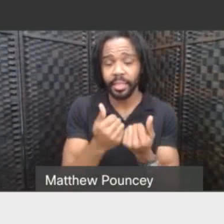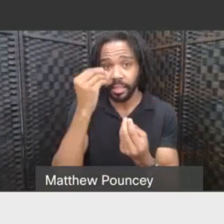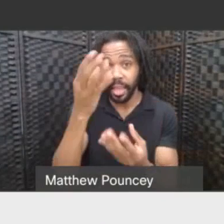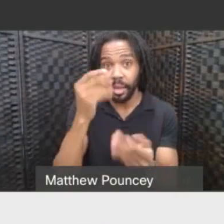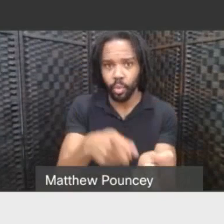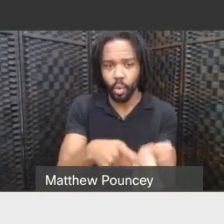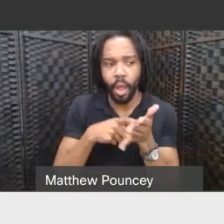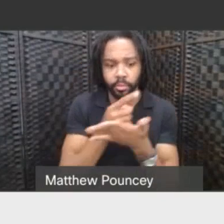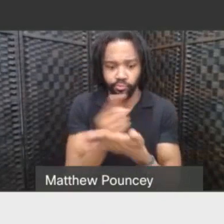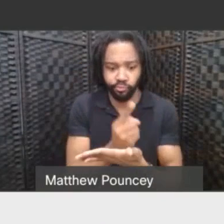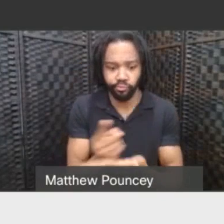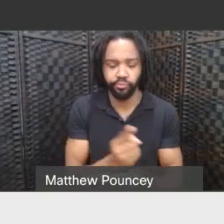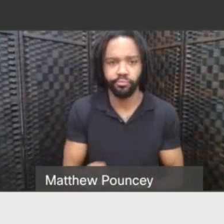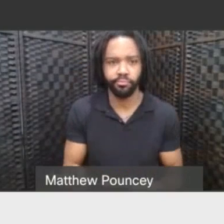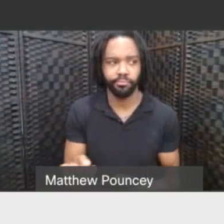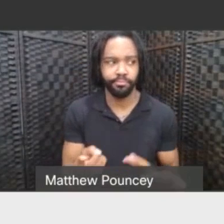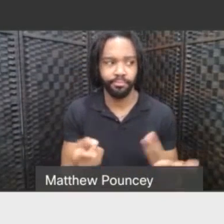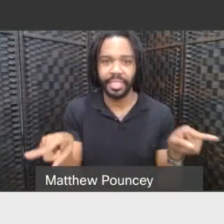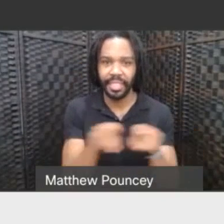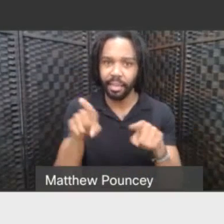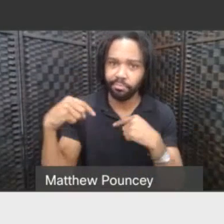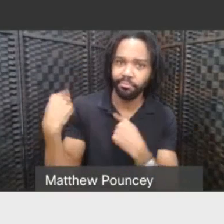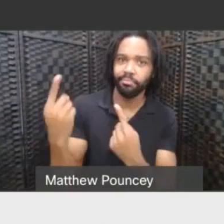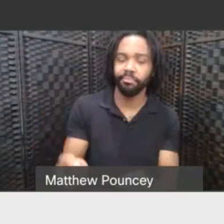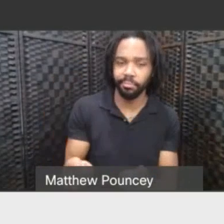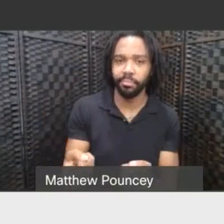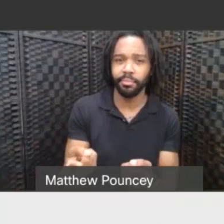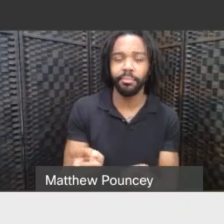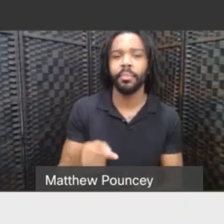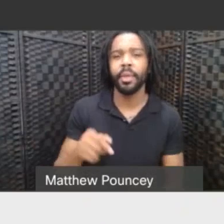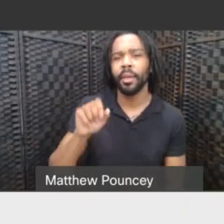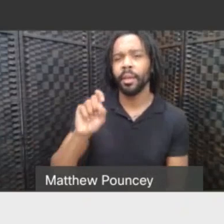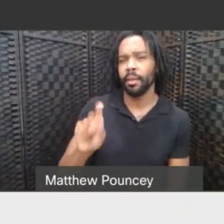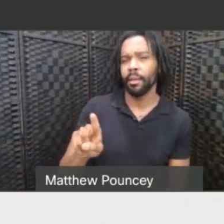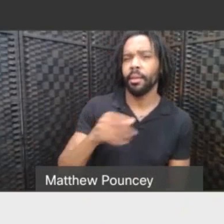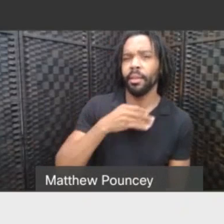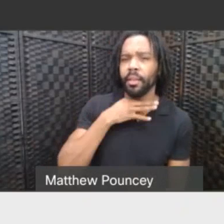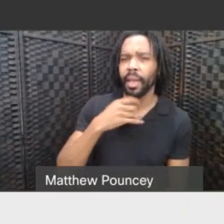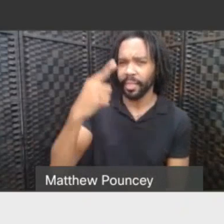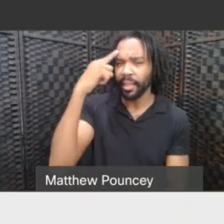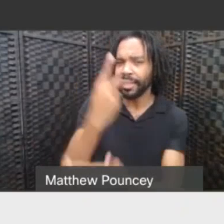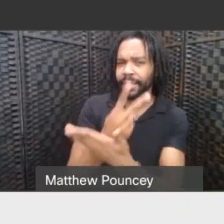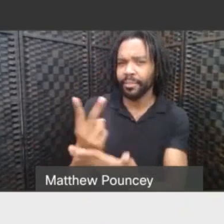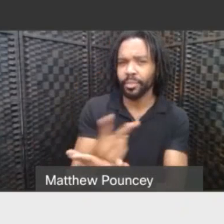be the same? I think it's submitted bi-weekly, isn't it, Shasta?